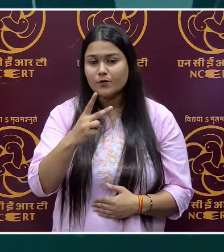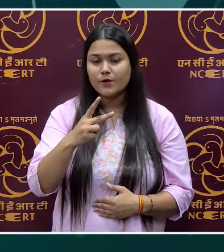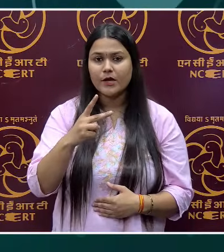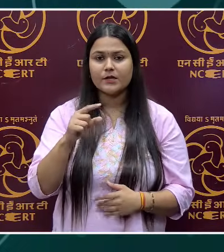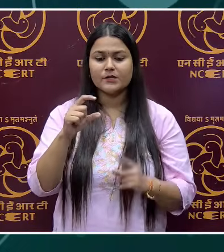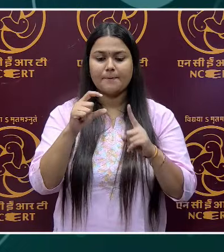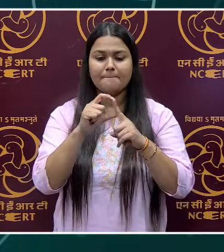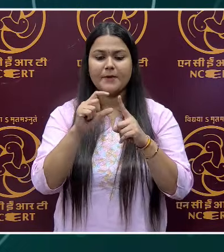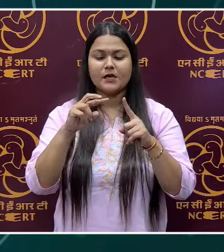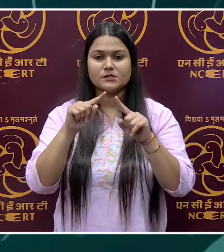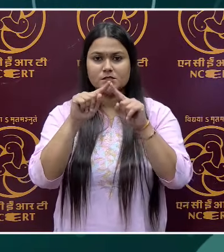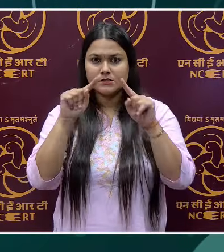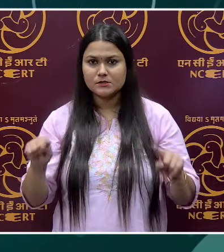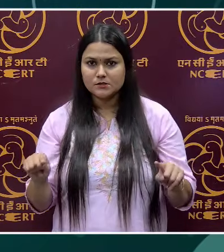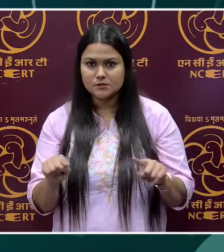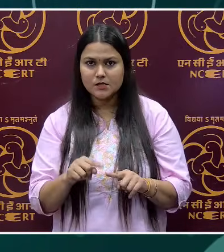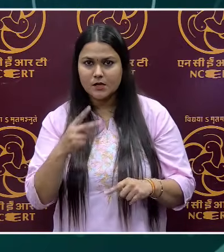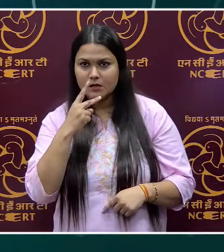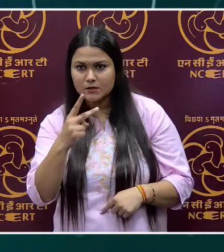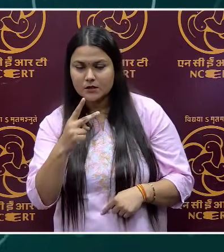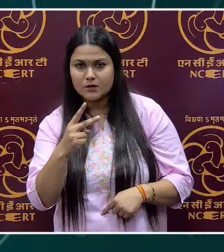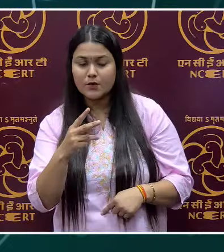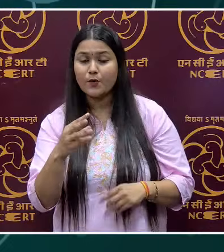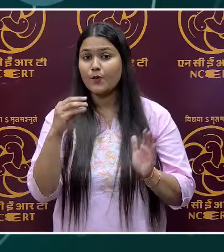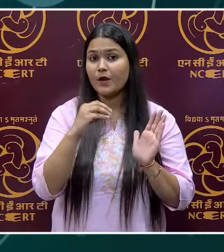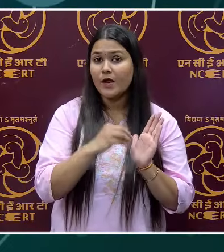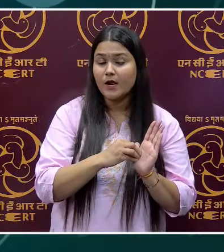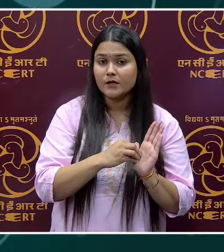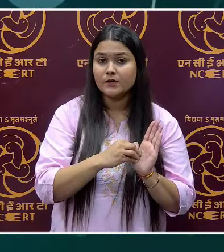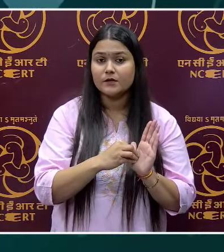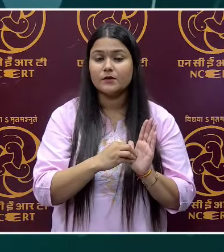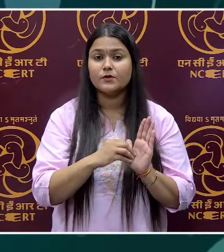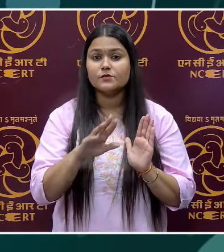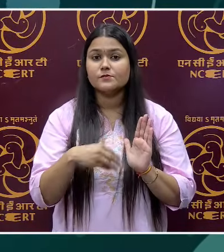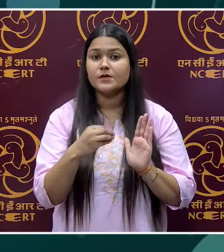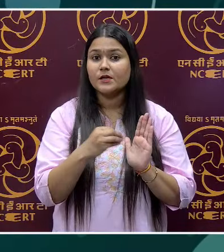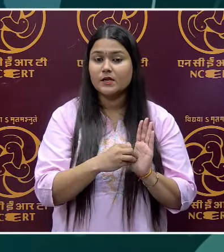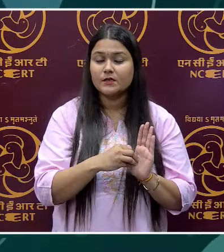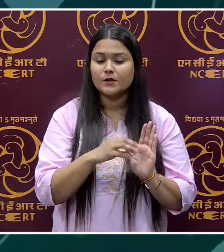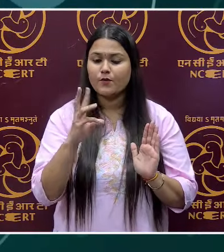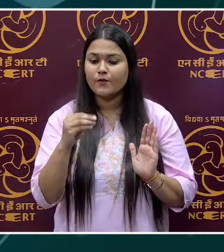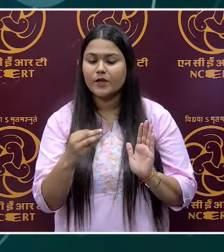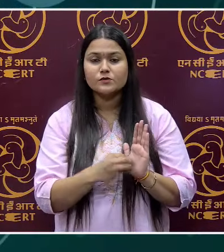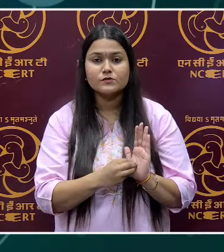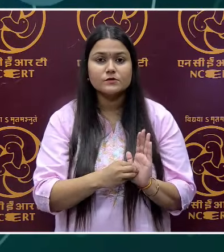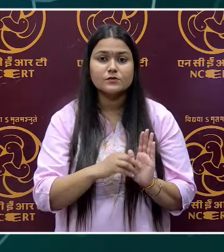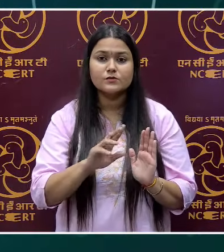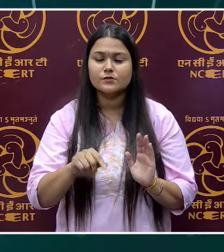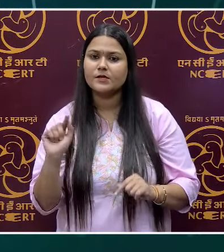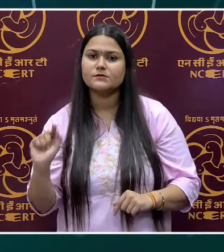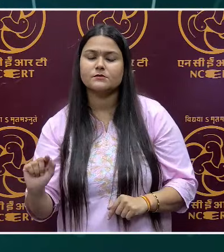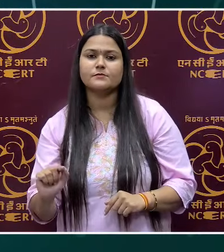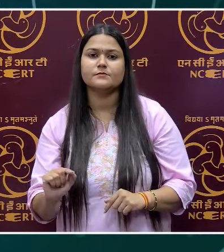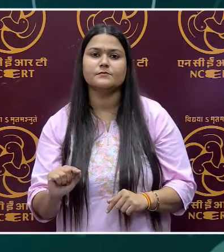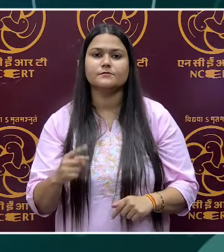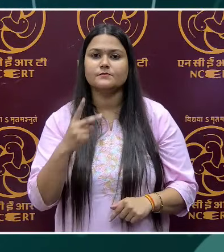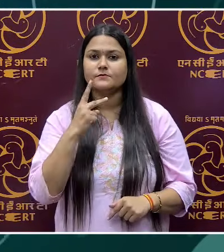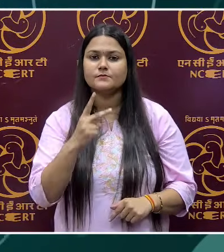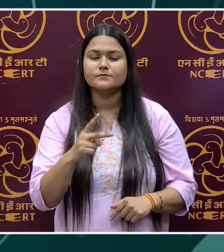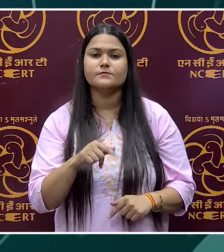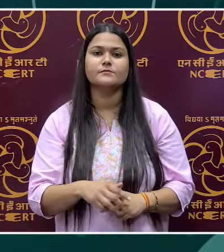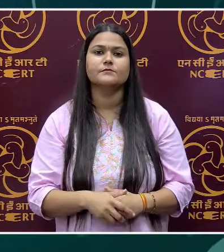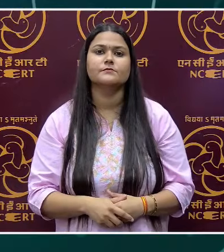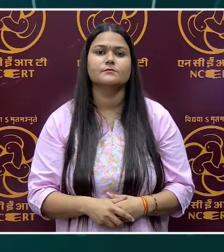enter the value in the input box and then click submit button. Yeah, you can see here this